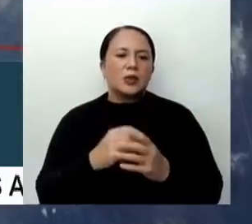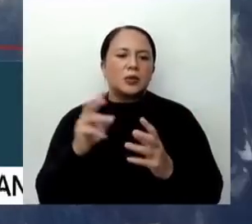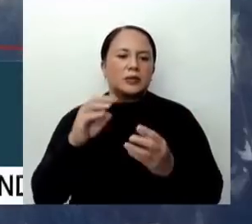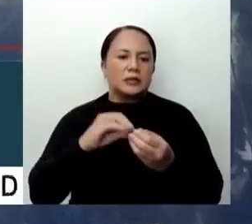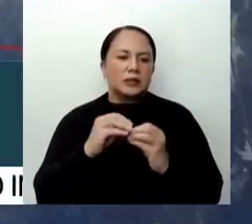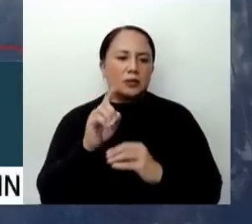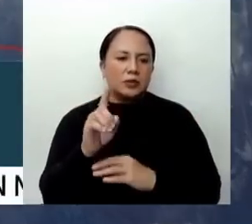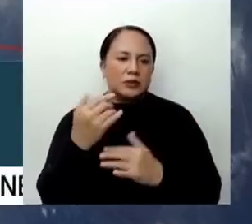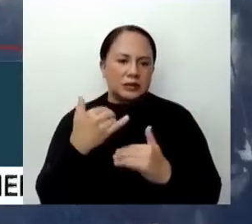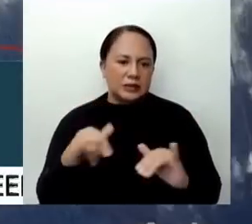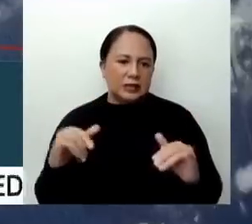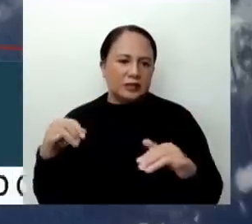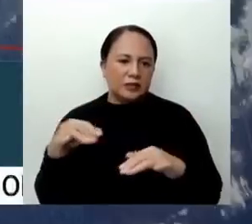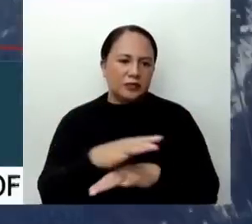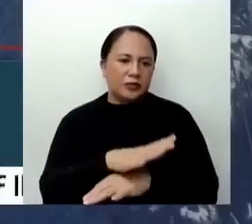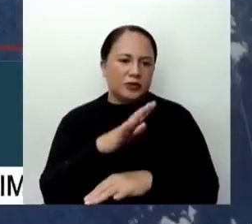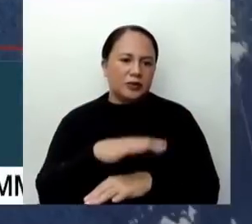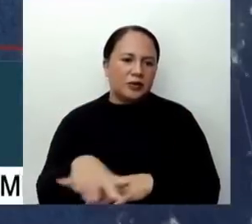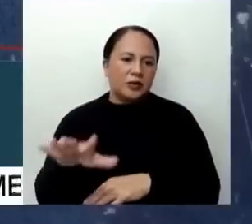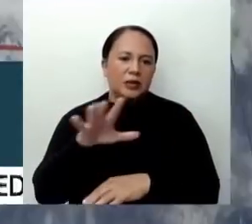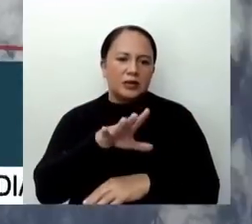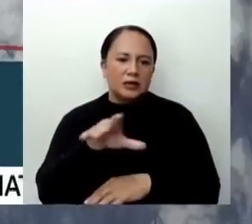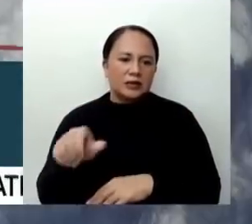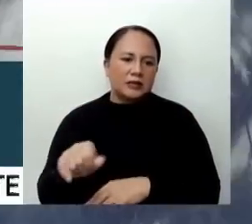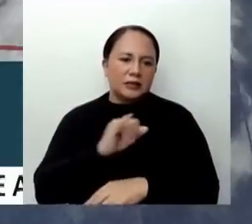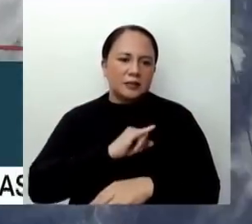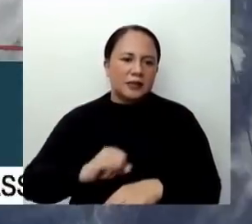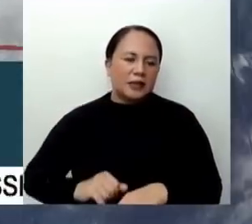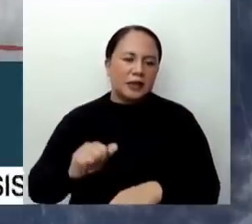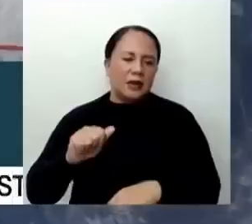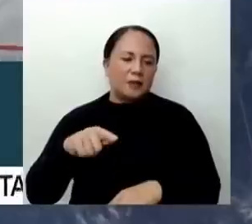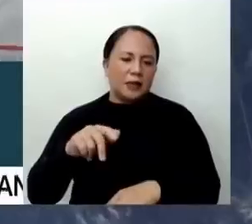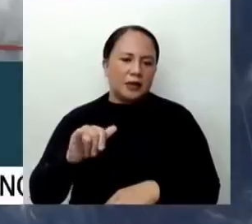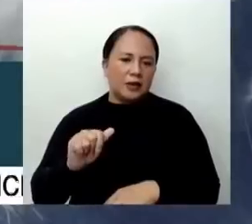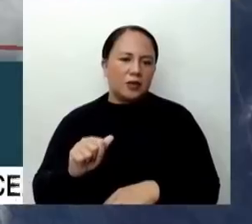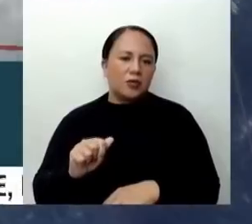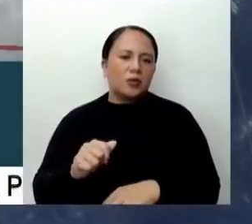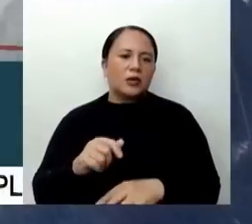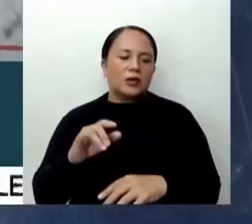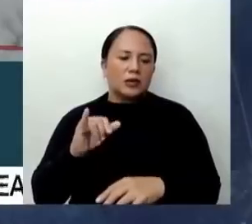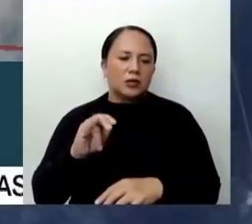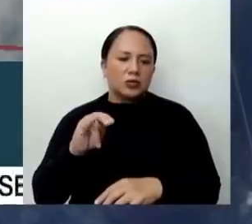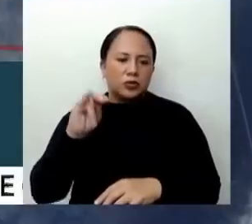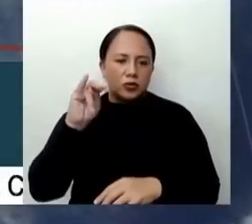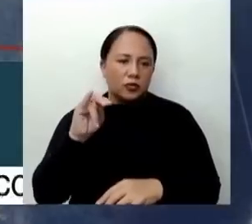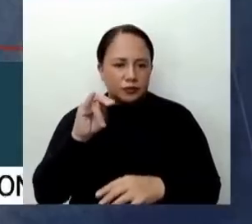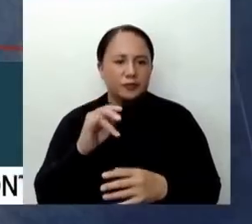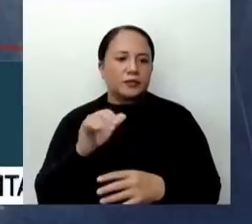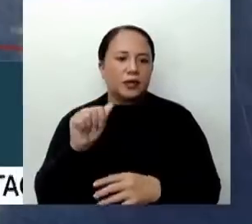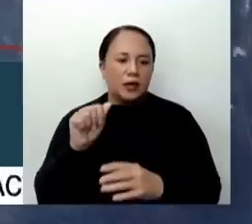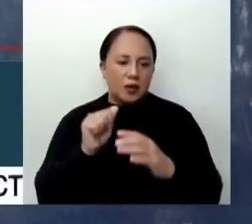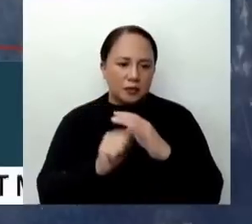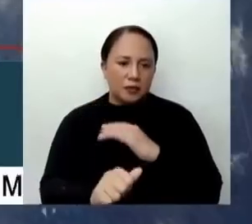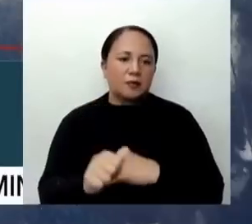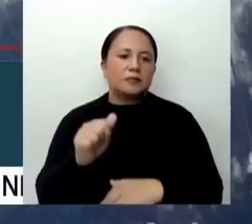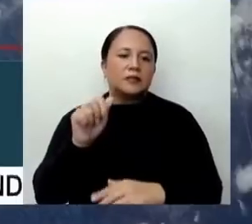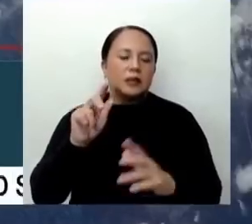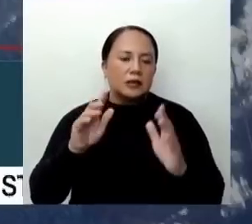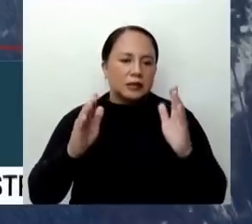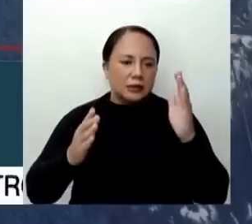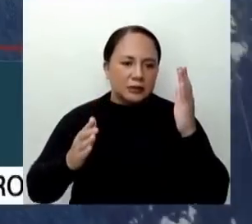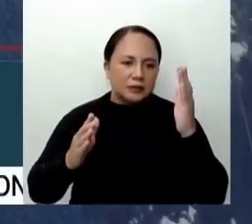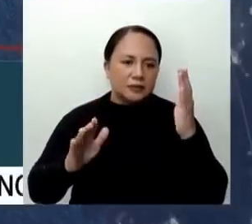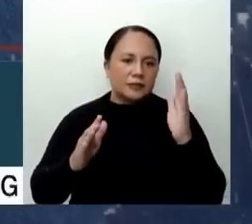1, meanwhile, is in effect over the rest of Cagayan, Isabela, Apayao, Ilocos Norte, Abra, Kalinga, Mountain